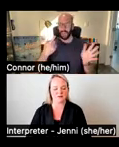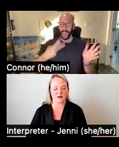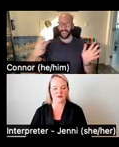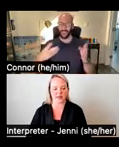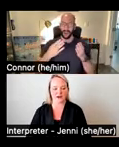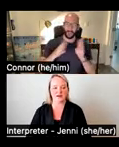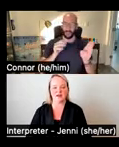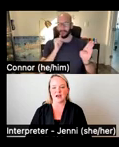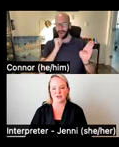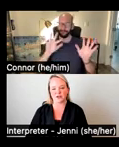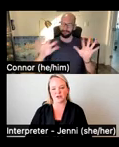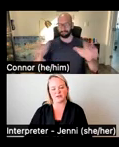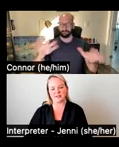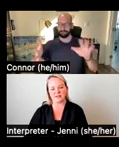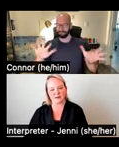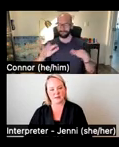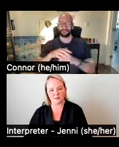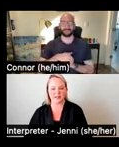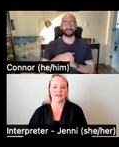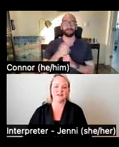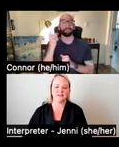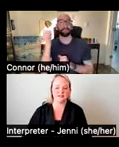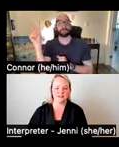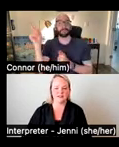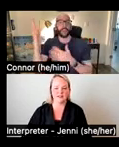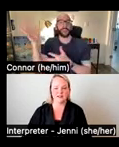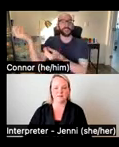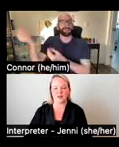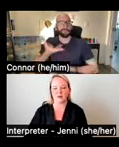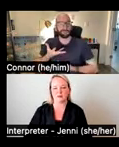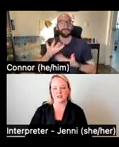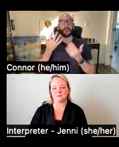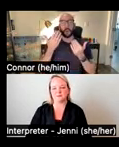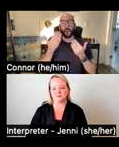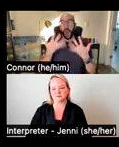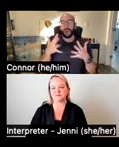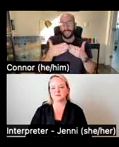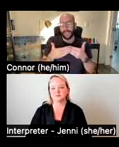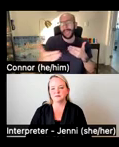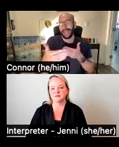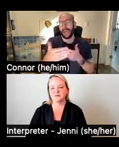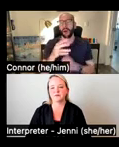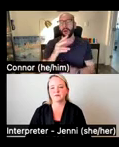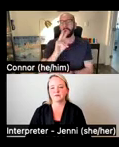be found there under the public menu option.